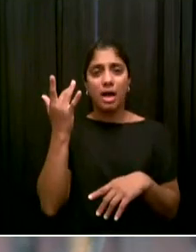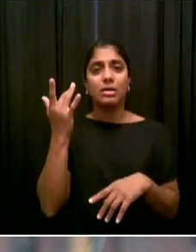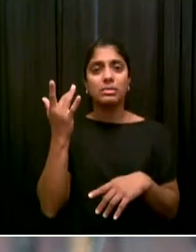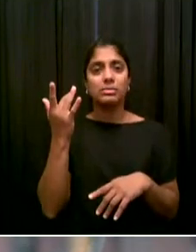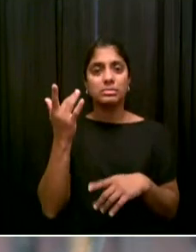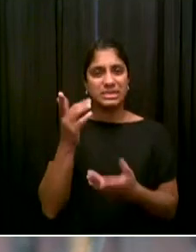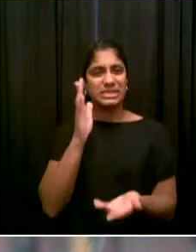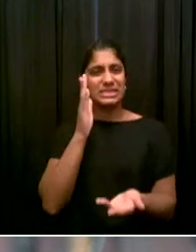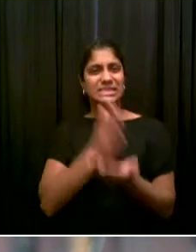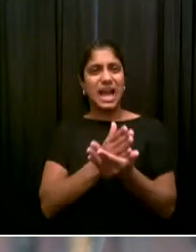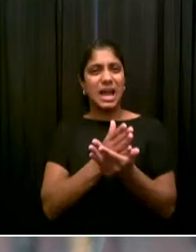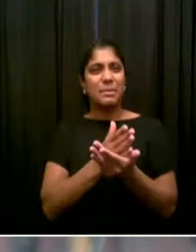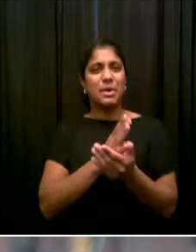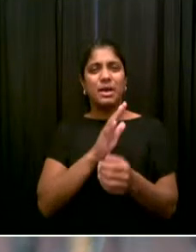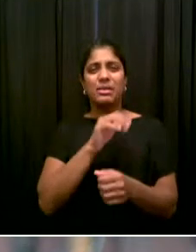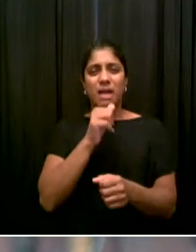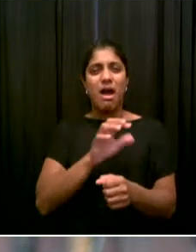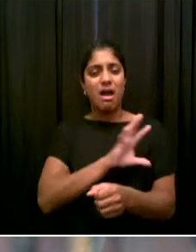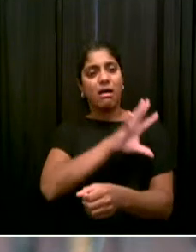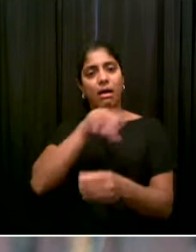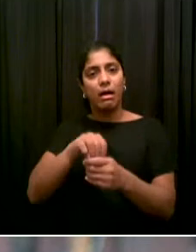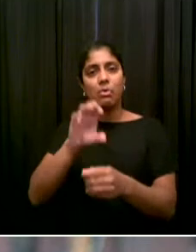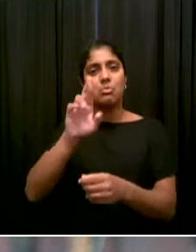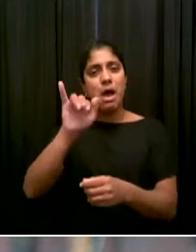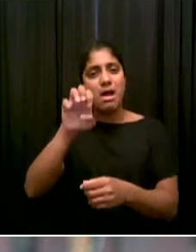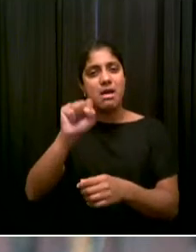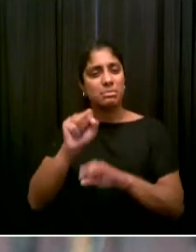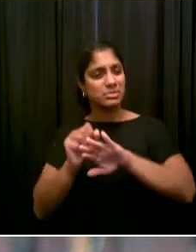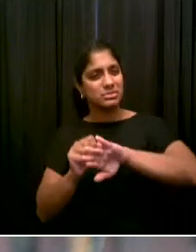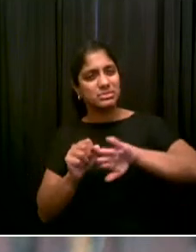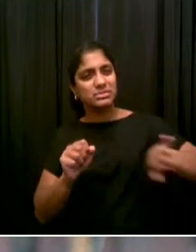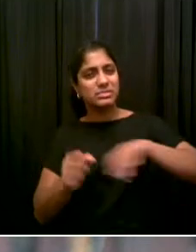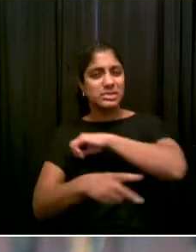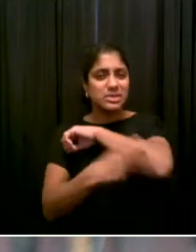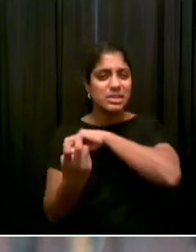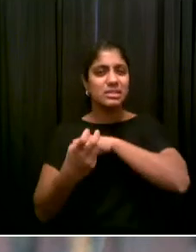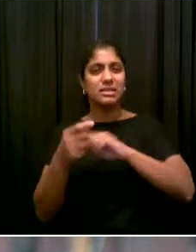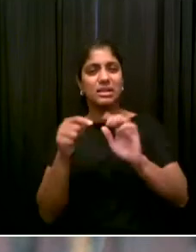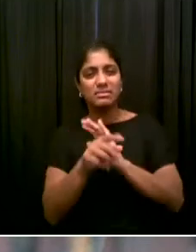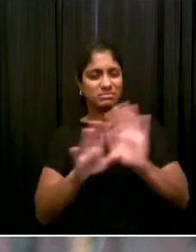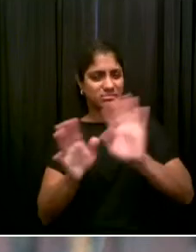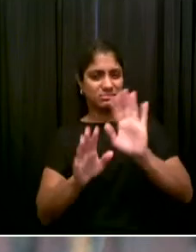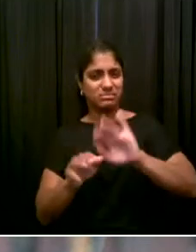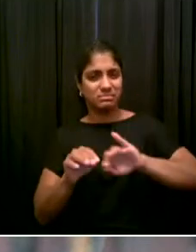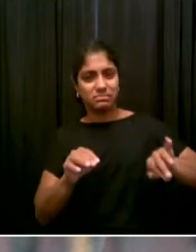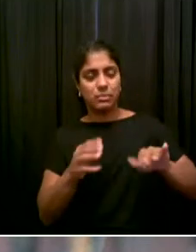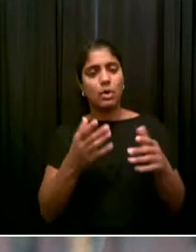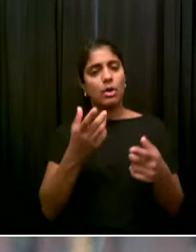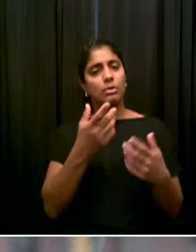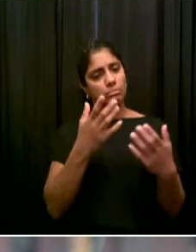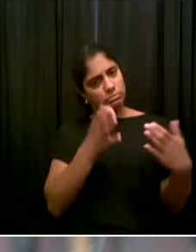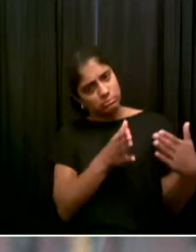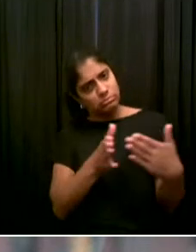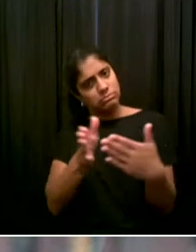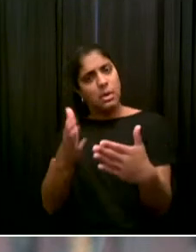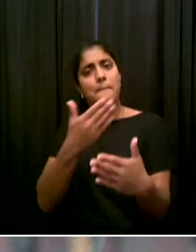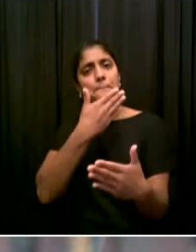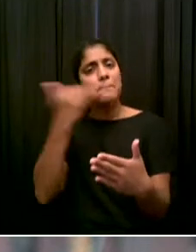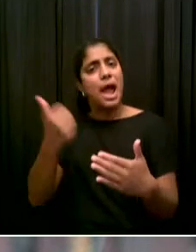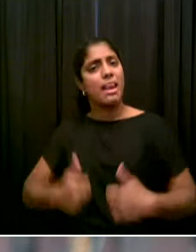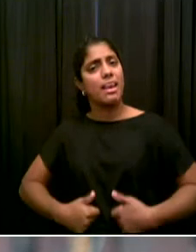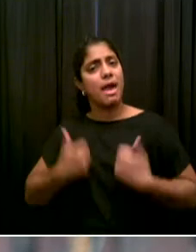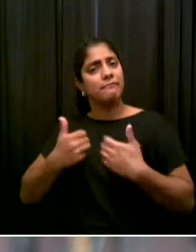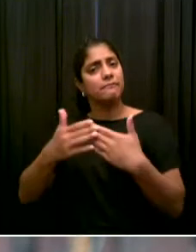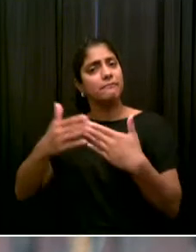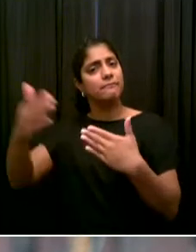problems before they occur, helping kids to a better path. This is something Dermot Shea cares about deeply. We were about to make it a